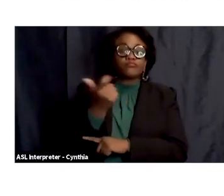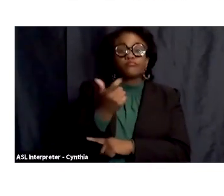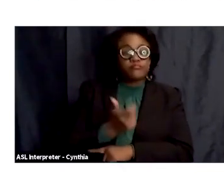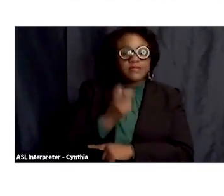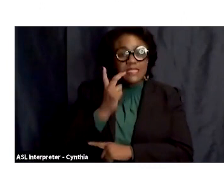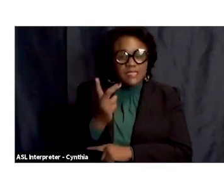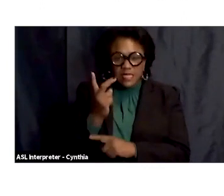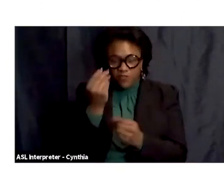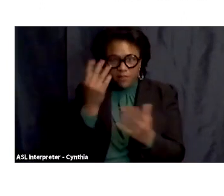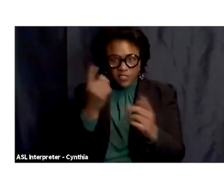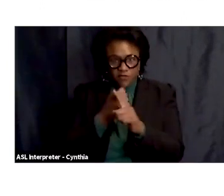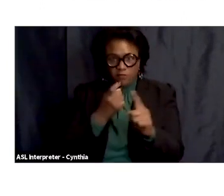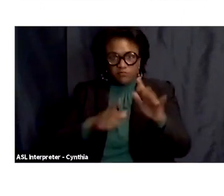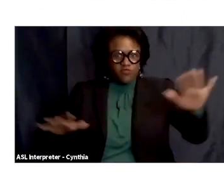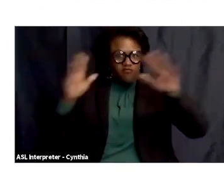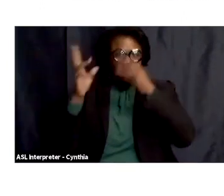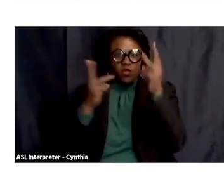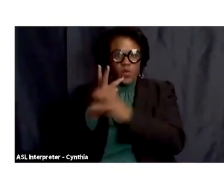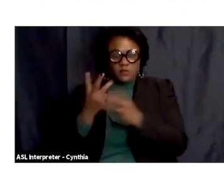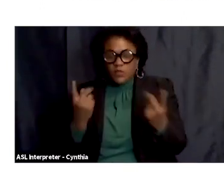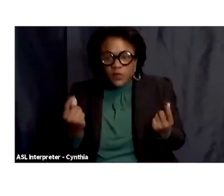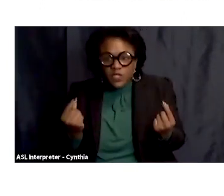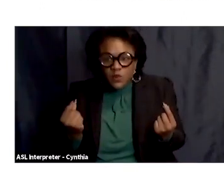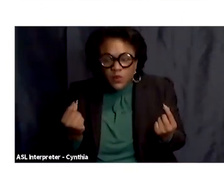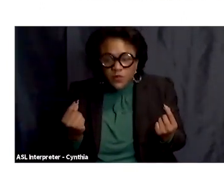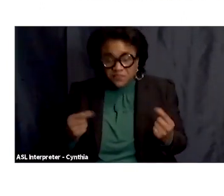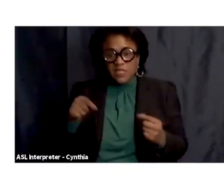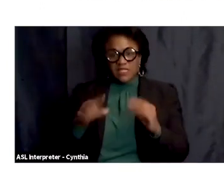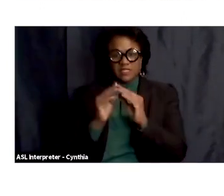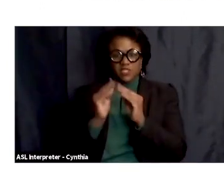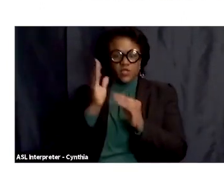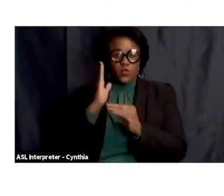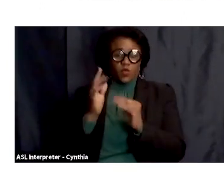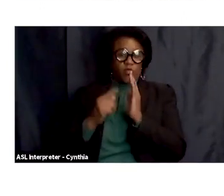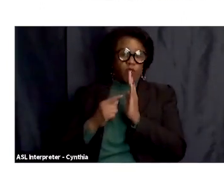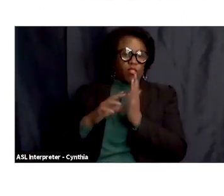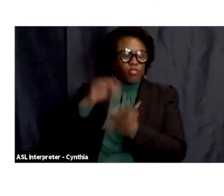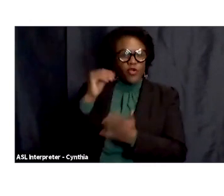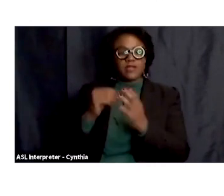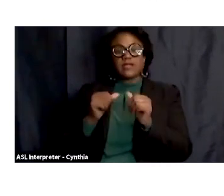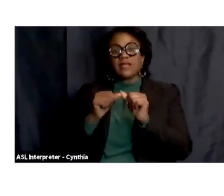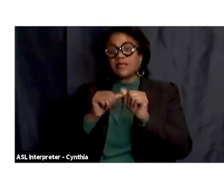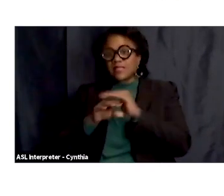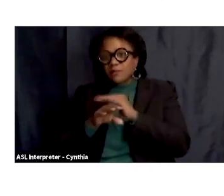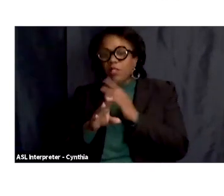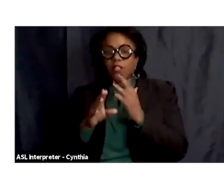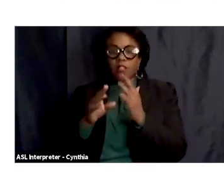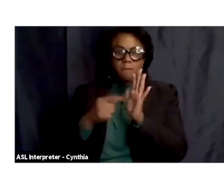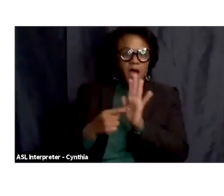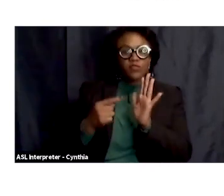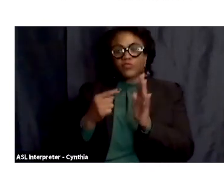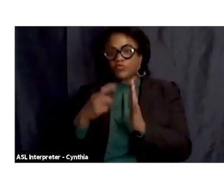in the world, but what do we do about it? In this session, we will learn accessible models and roles for anyone to step into